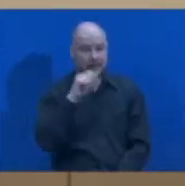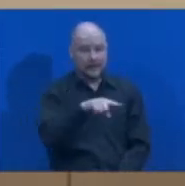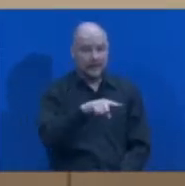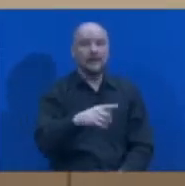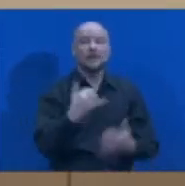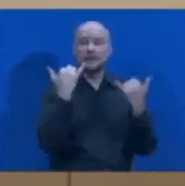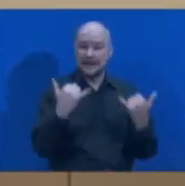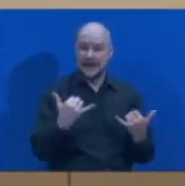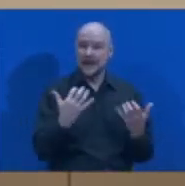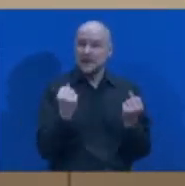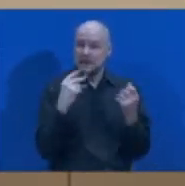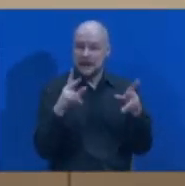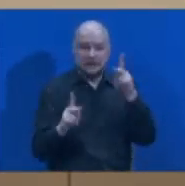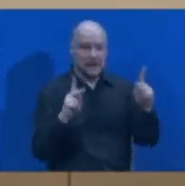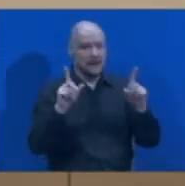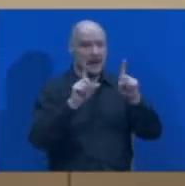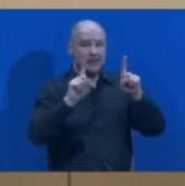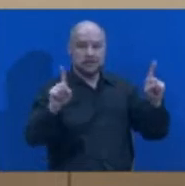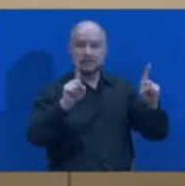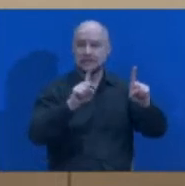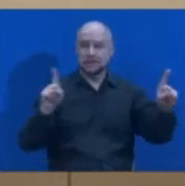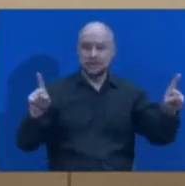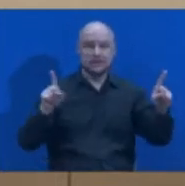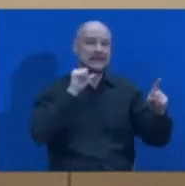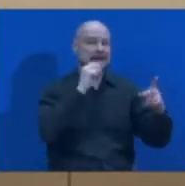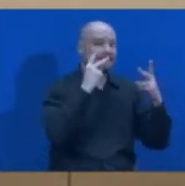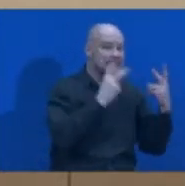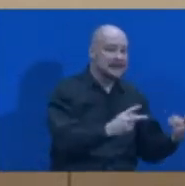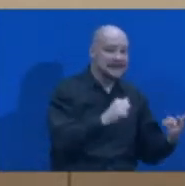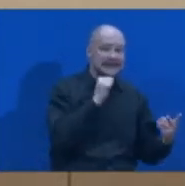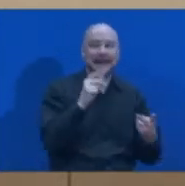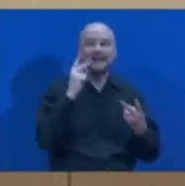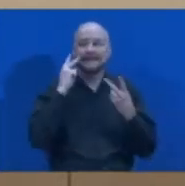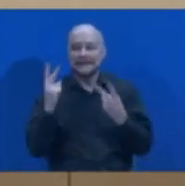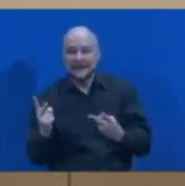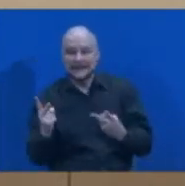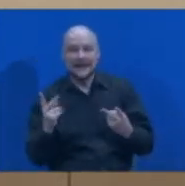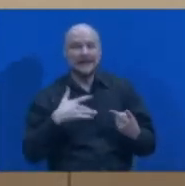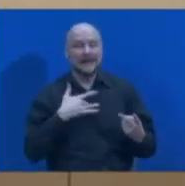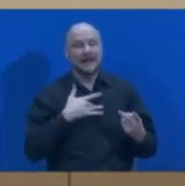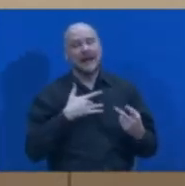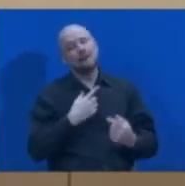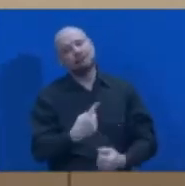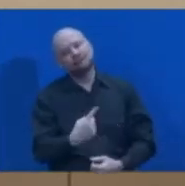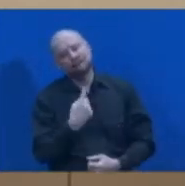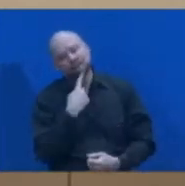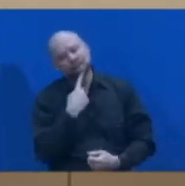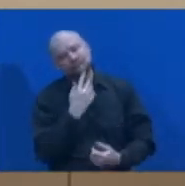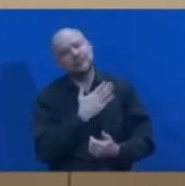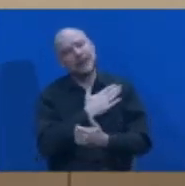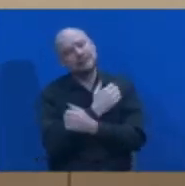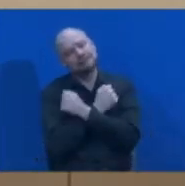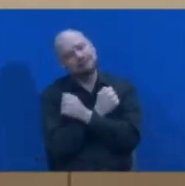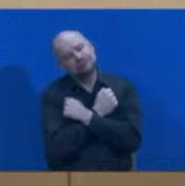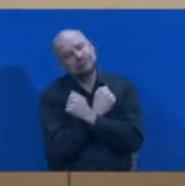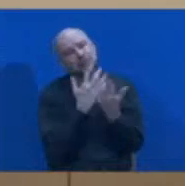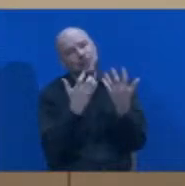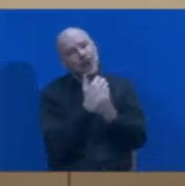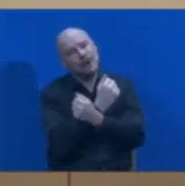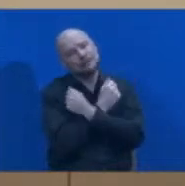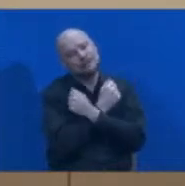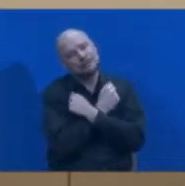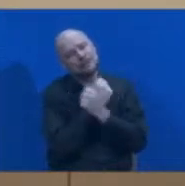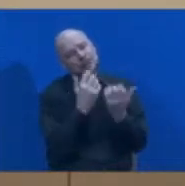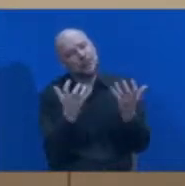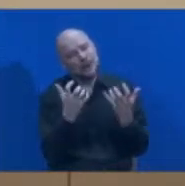loved ones due to some of those restrictions, of course. What is the timeline, and what will the county need to see